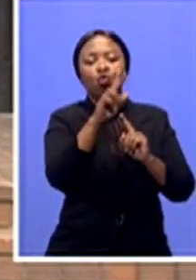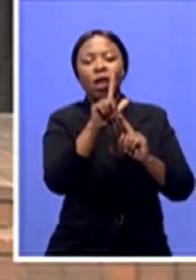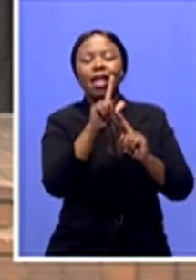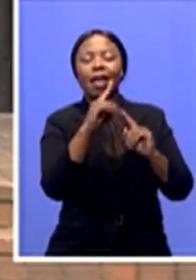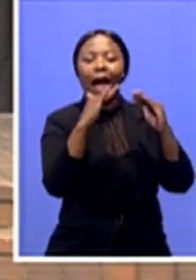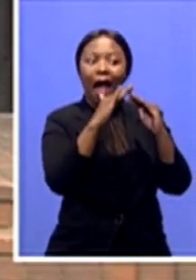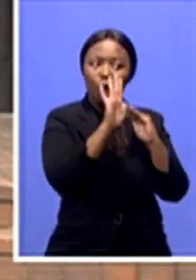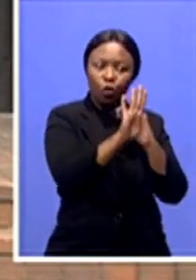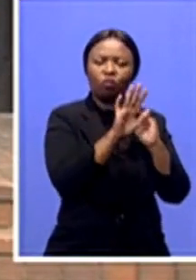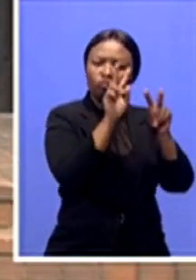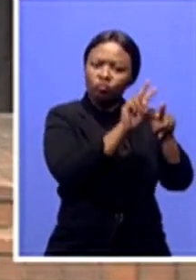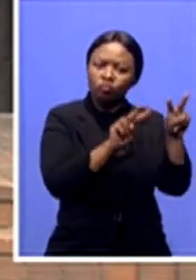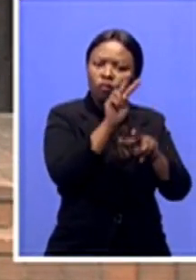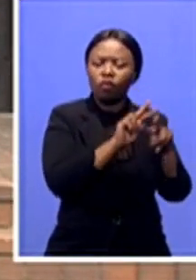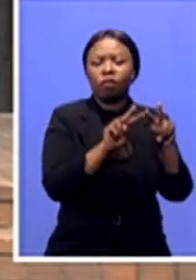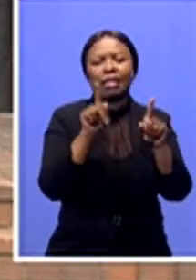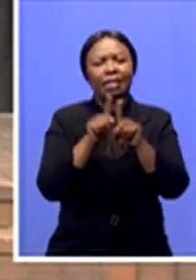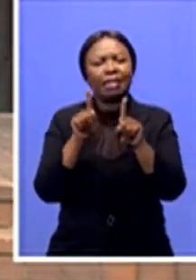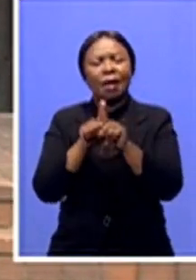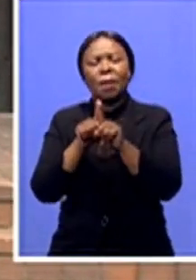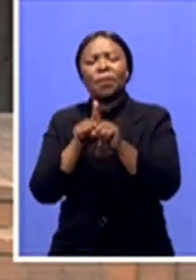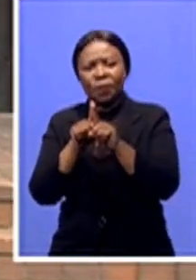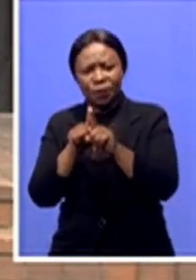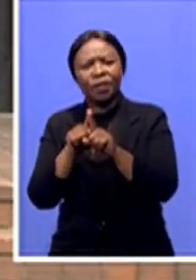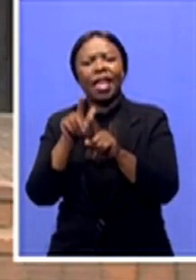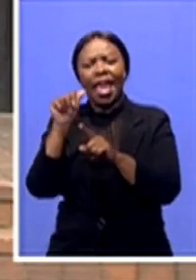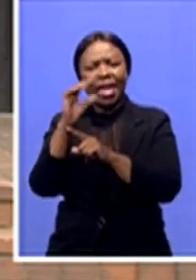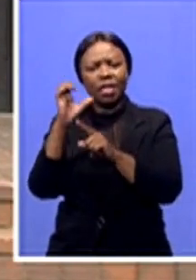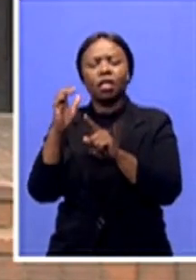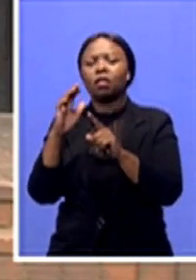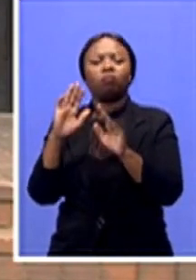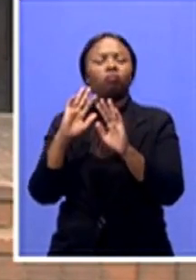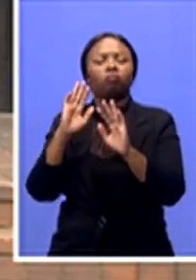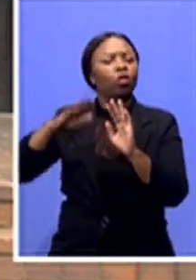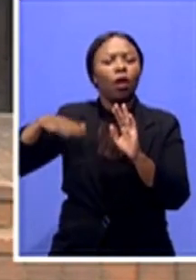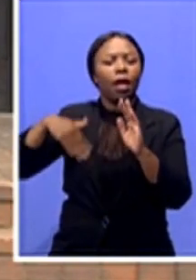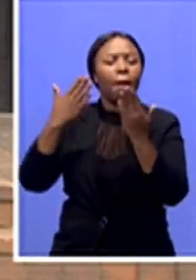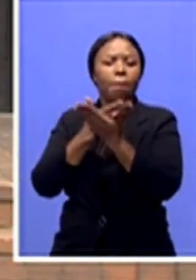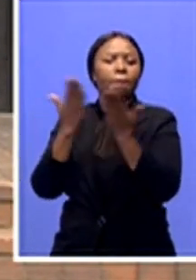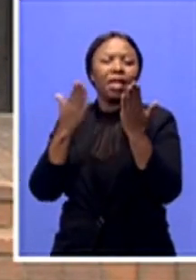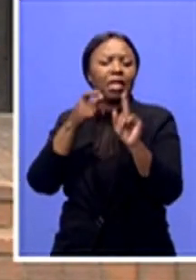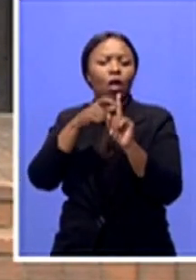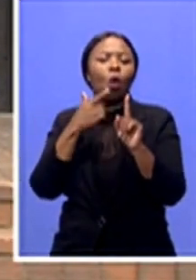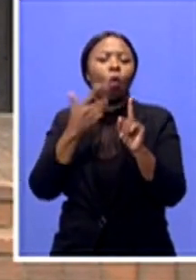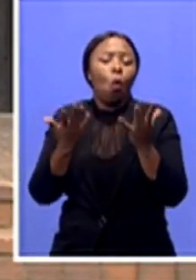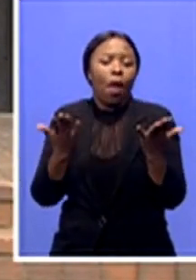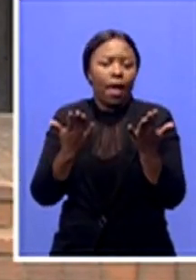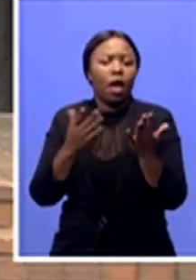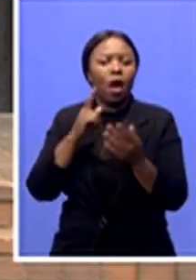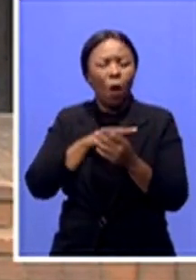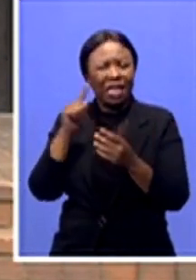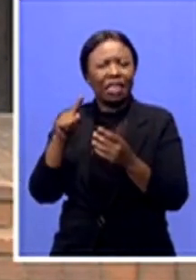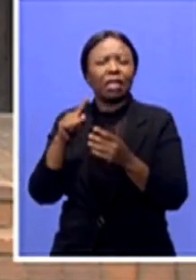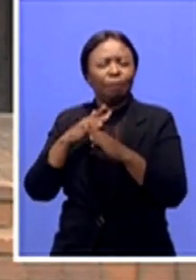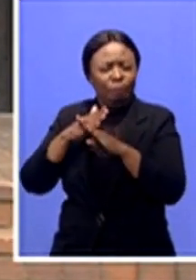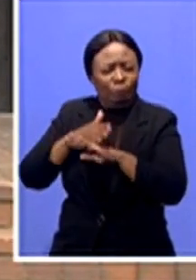campaign has not yet been made public on where he will be, particularly knowing that he had an intensive government program in the past 2